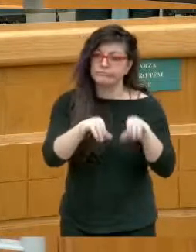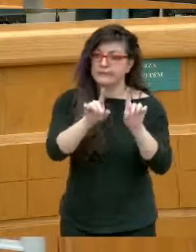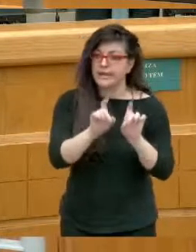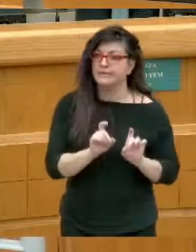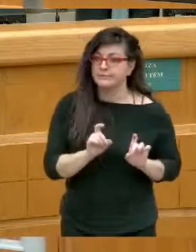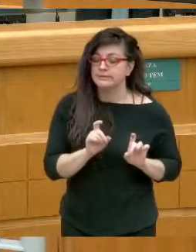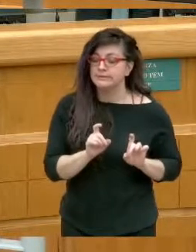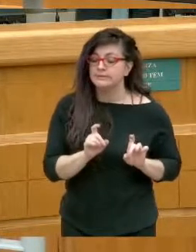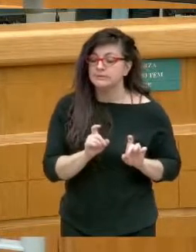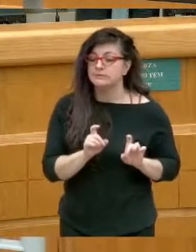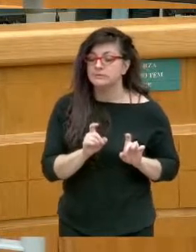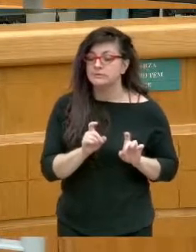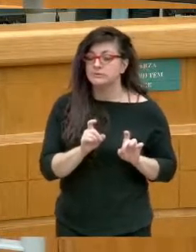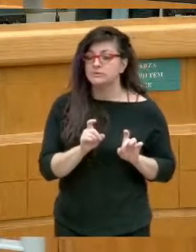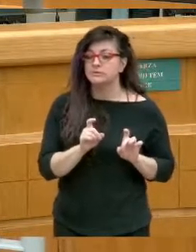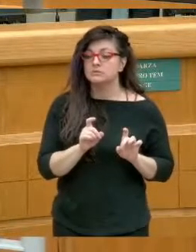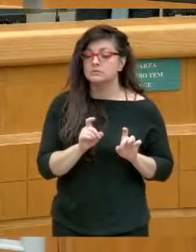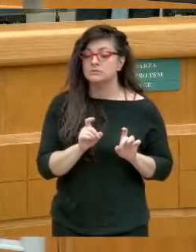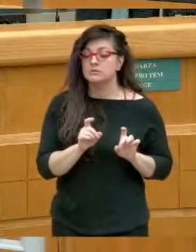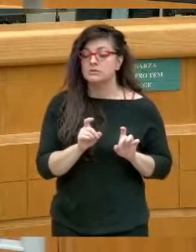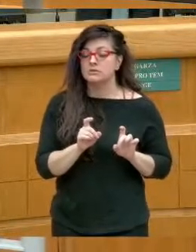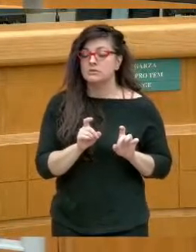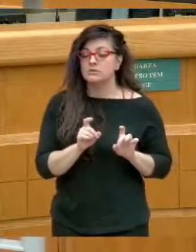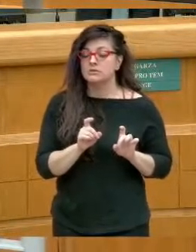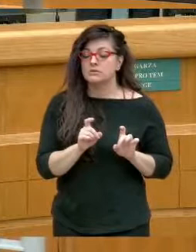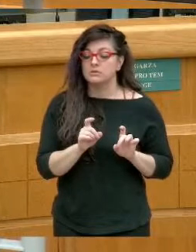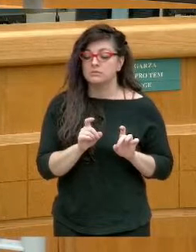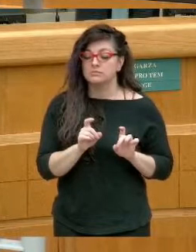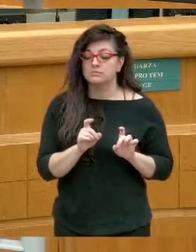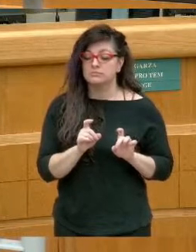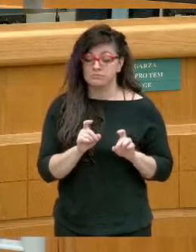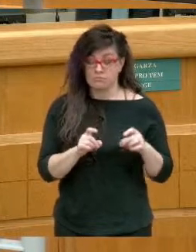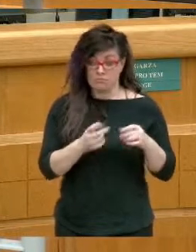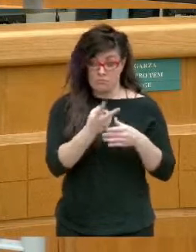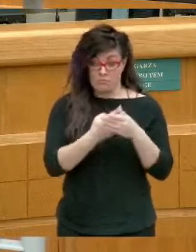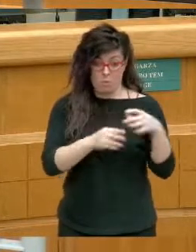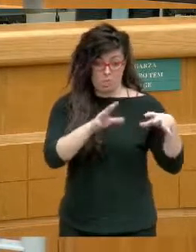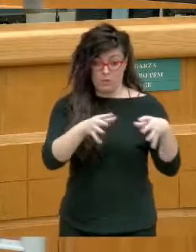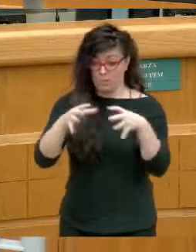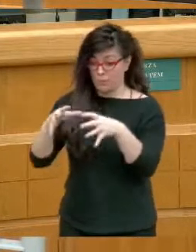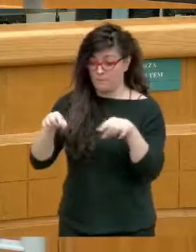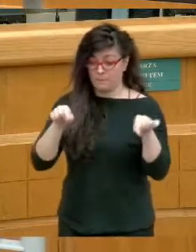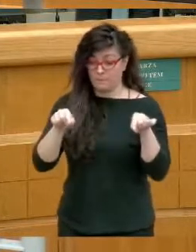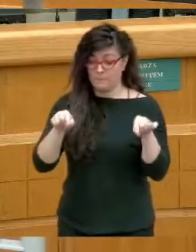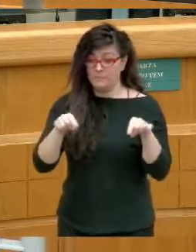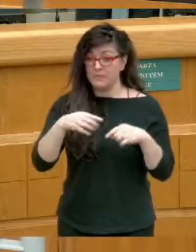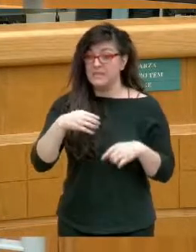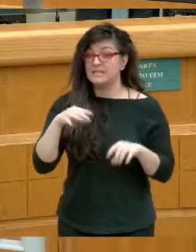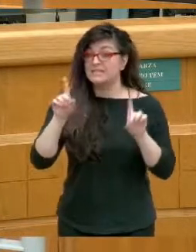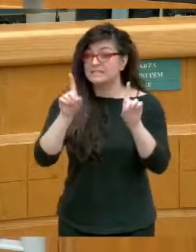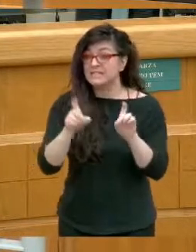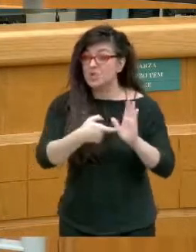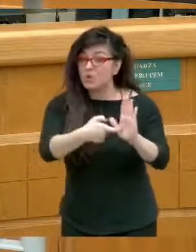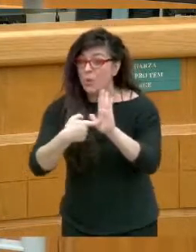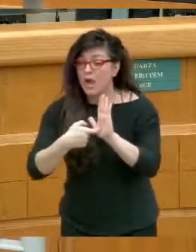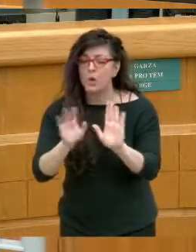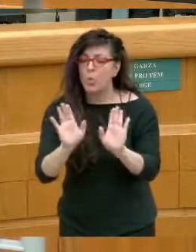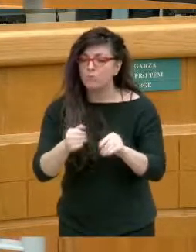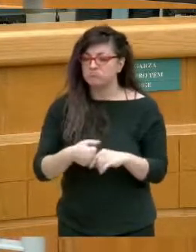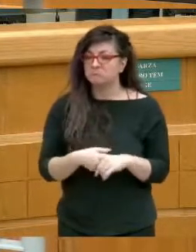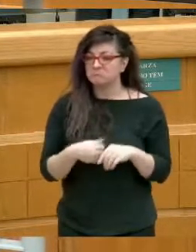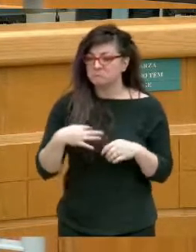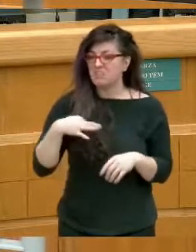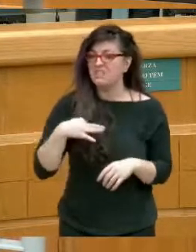tested here at these locations. And for both of those groups, testing is voluntary, it's free of